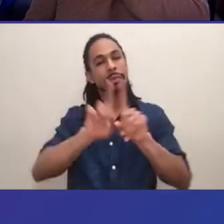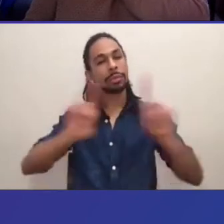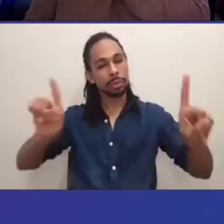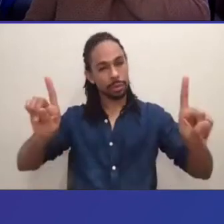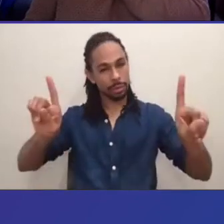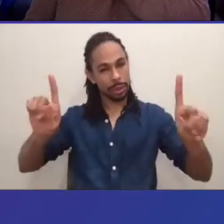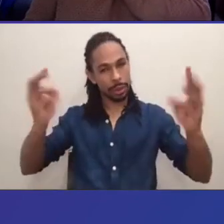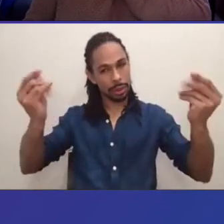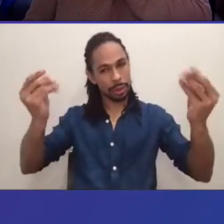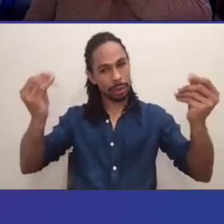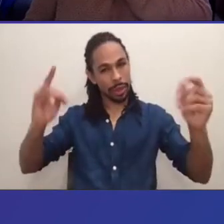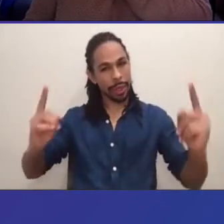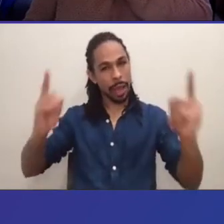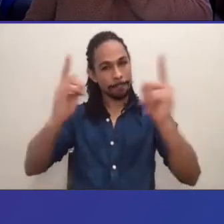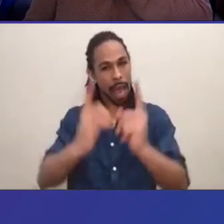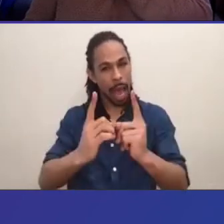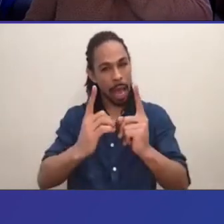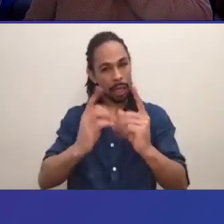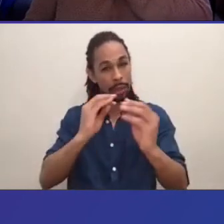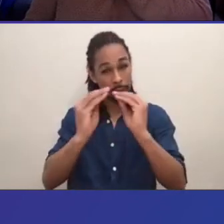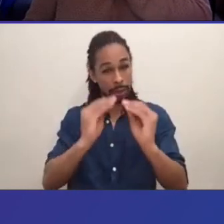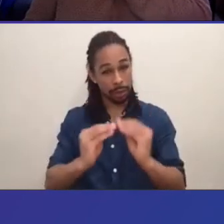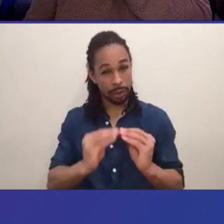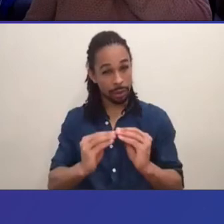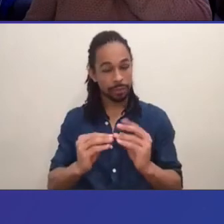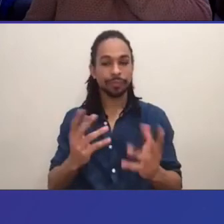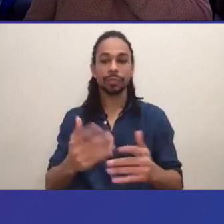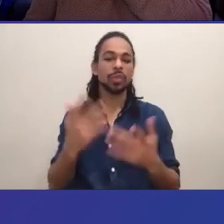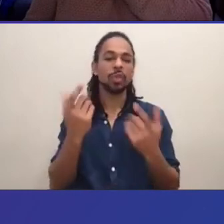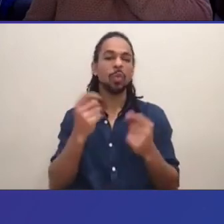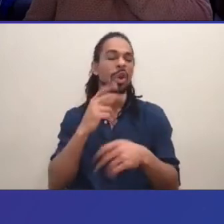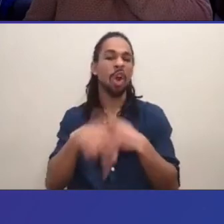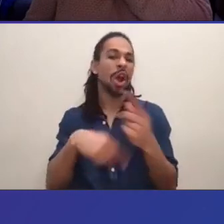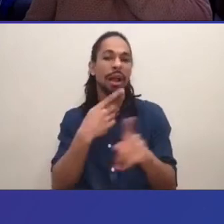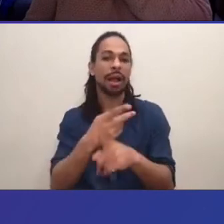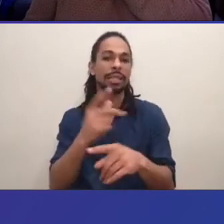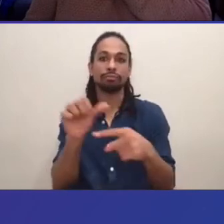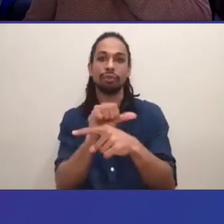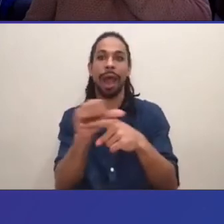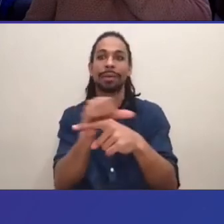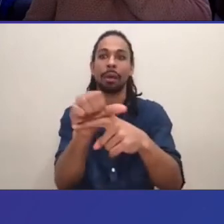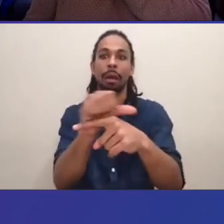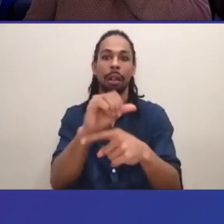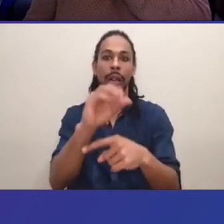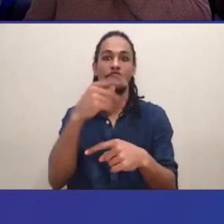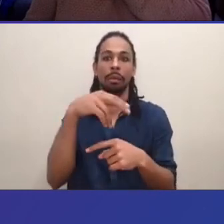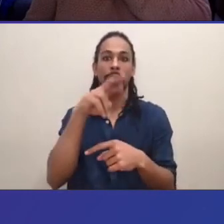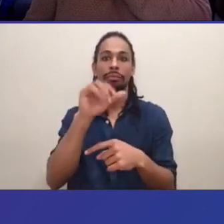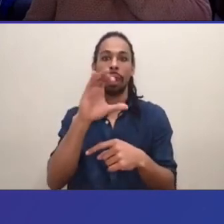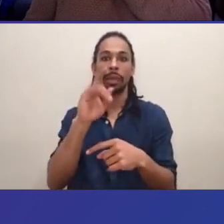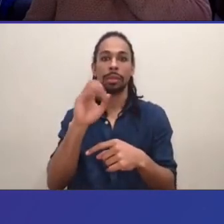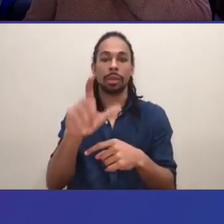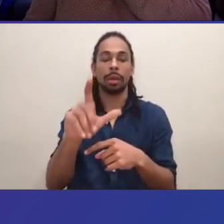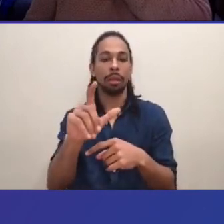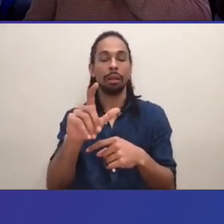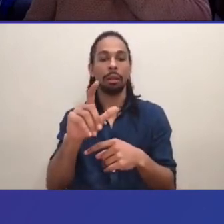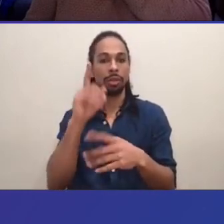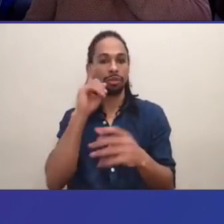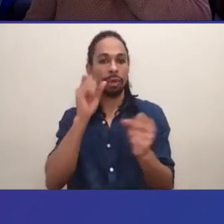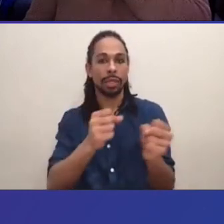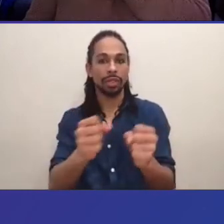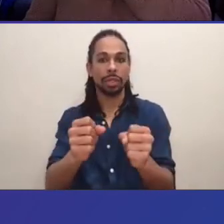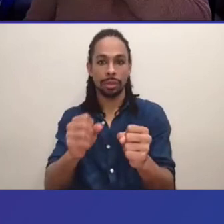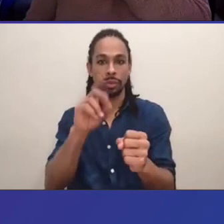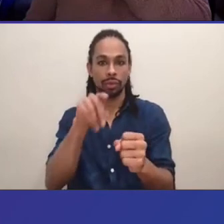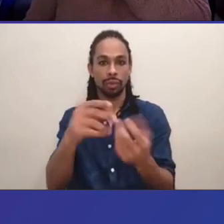So that's that. So that's the question. What are those practical strategies to assess alignment? And what do you do when there's a rift in that alignment? And